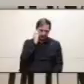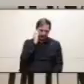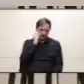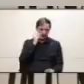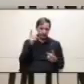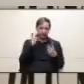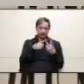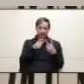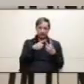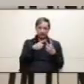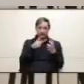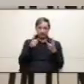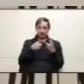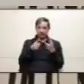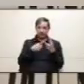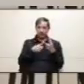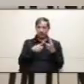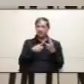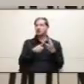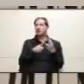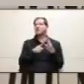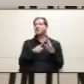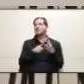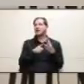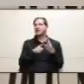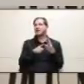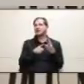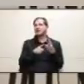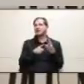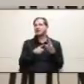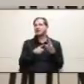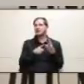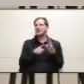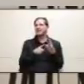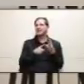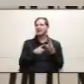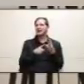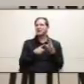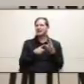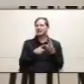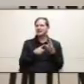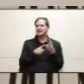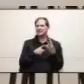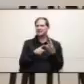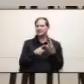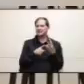Three, I want to check February 2023.